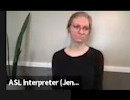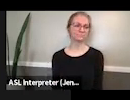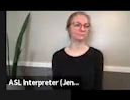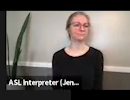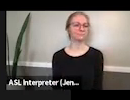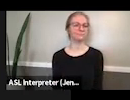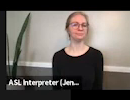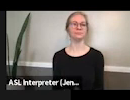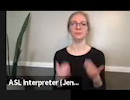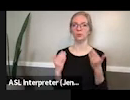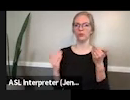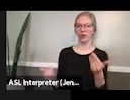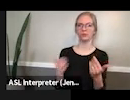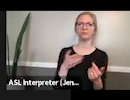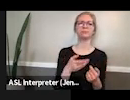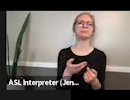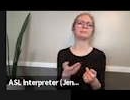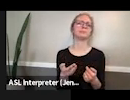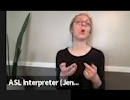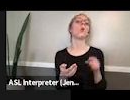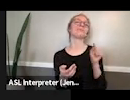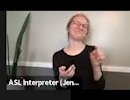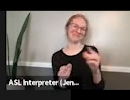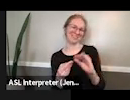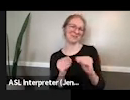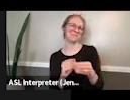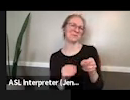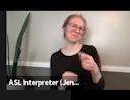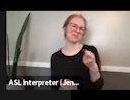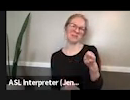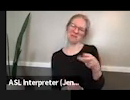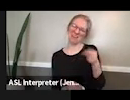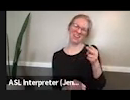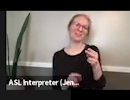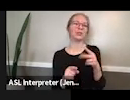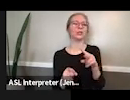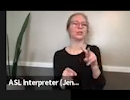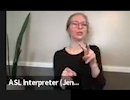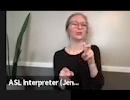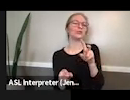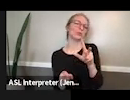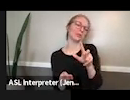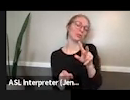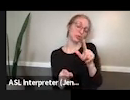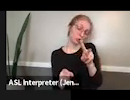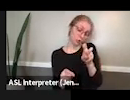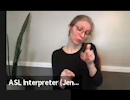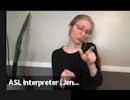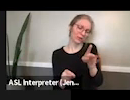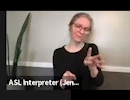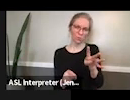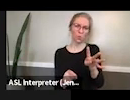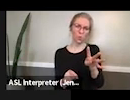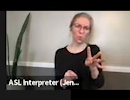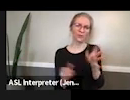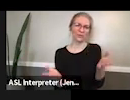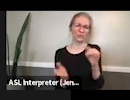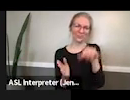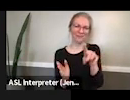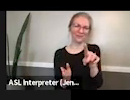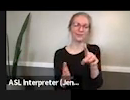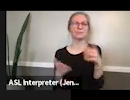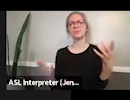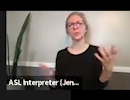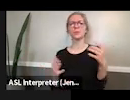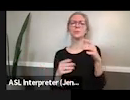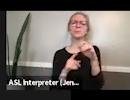moving on. There's the number. Okay, I was a little high. It's 224 in Indiana. I apologize. So what about Indiana?